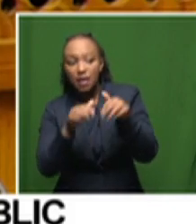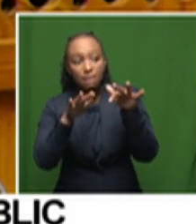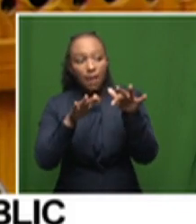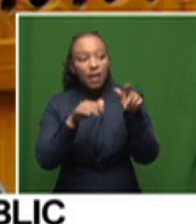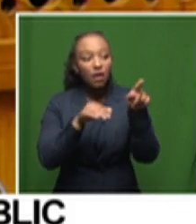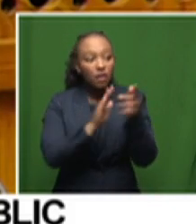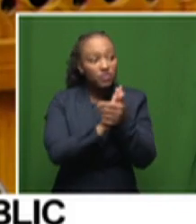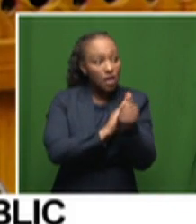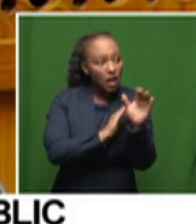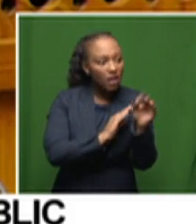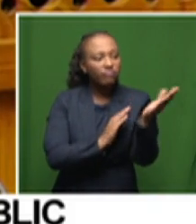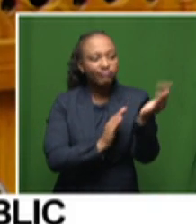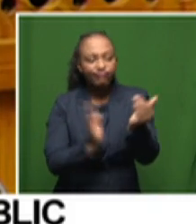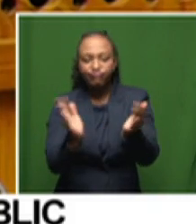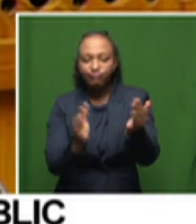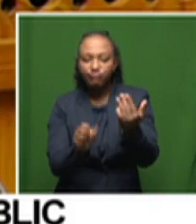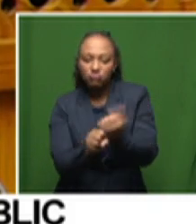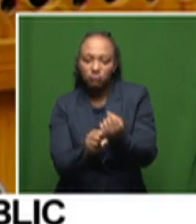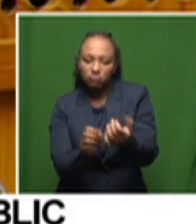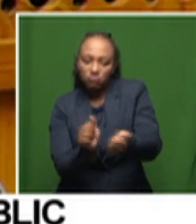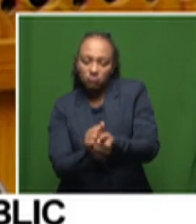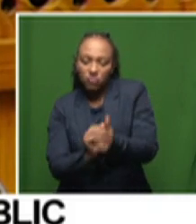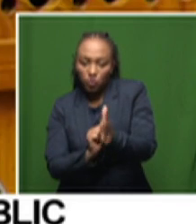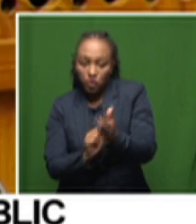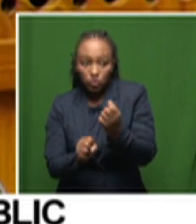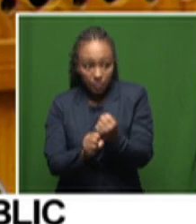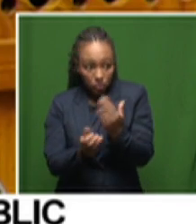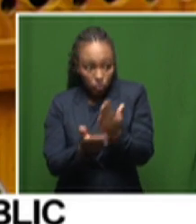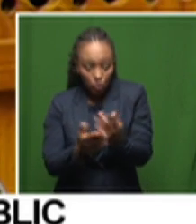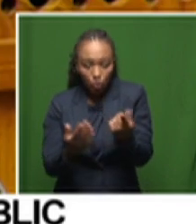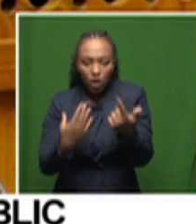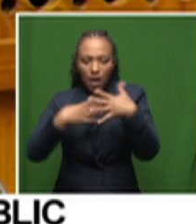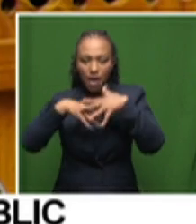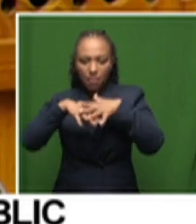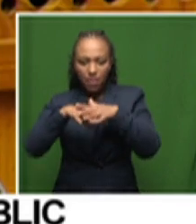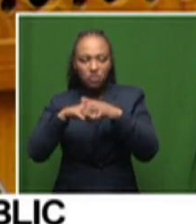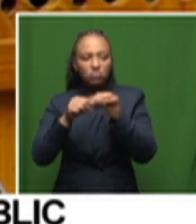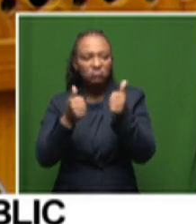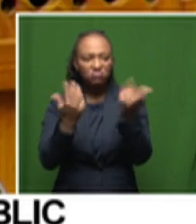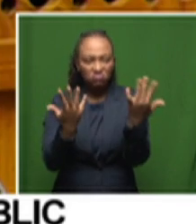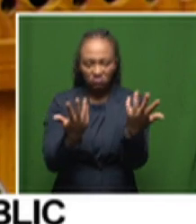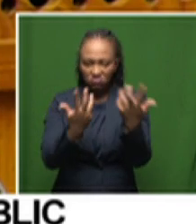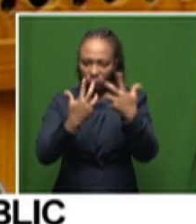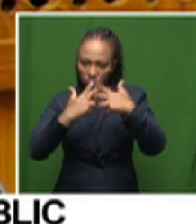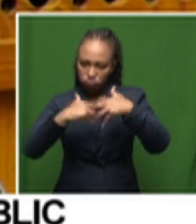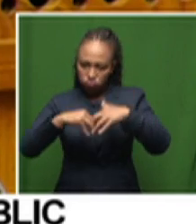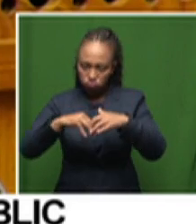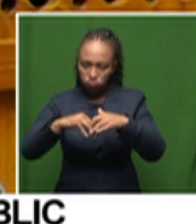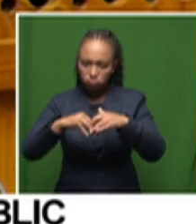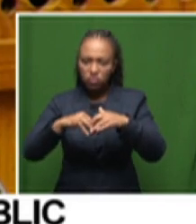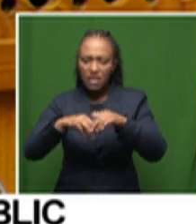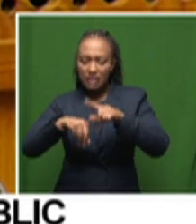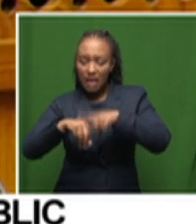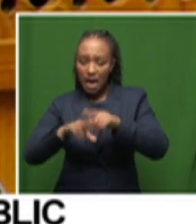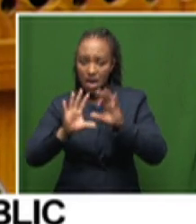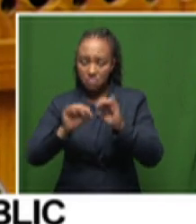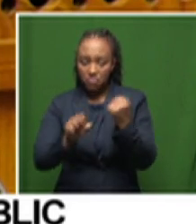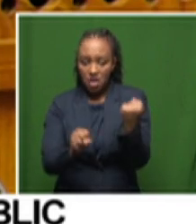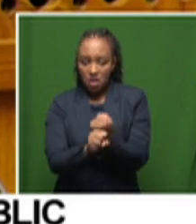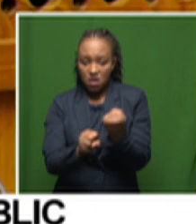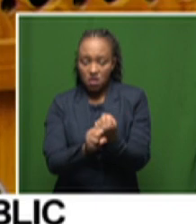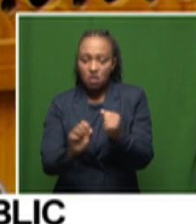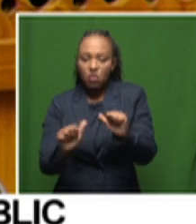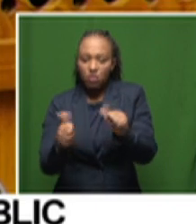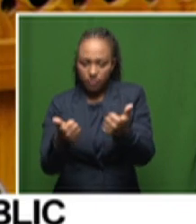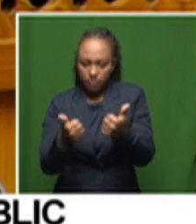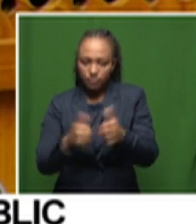well. This will ensure that implementation is well coordinated, sequenced, and timers. In